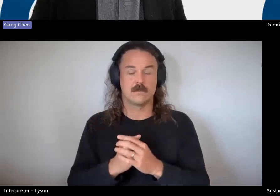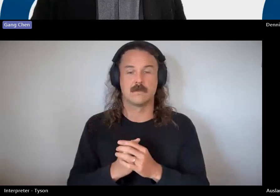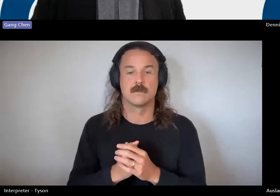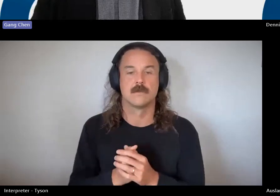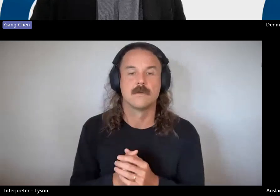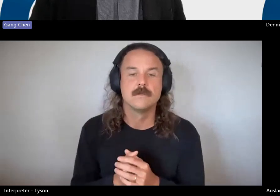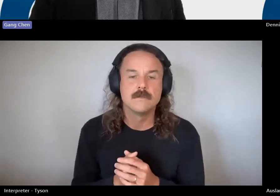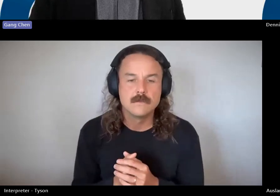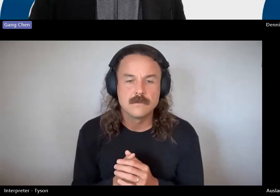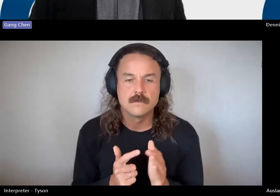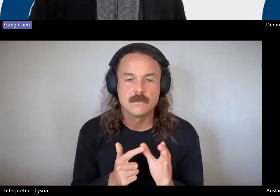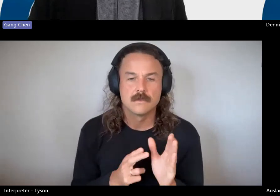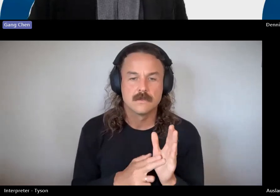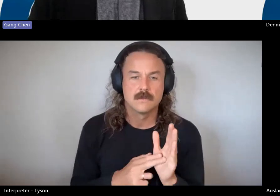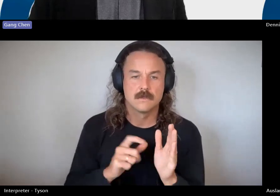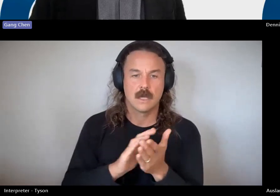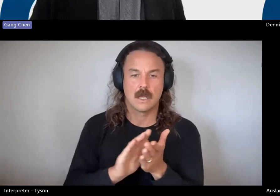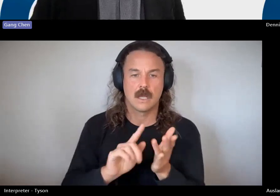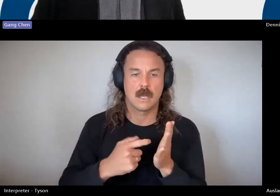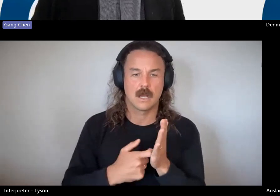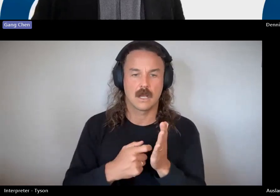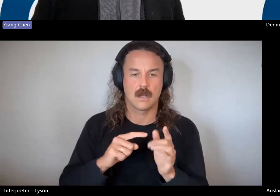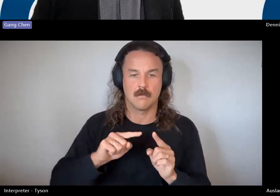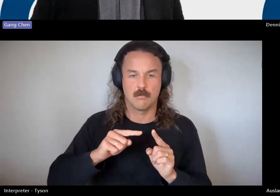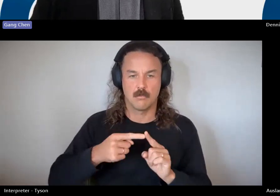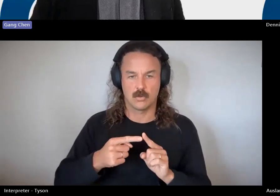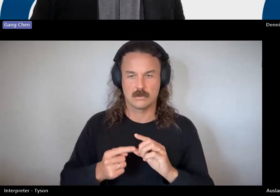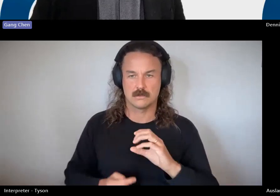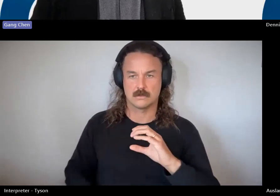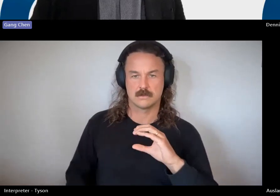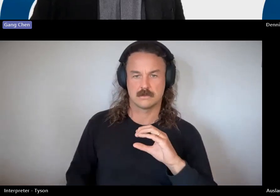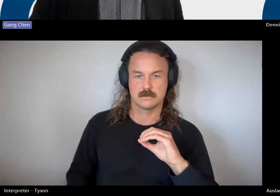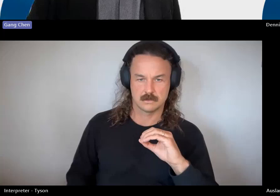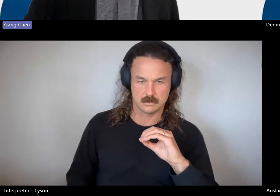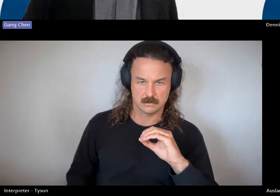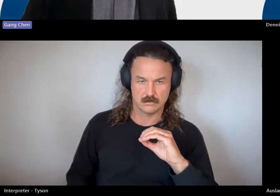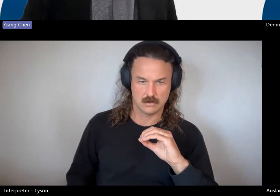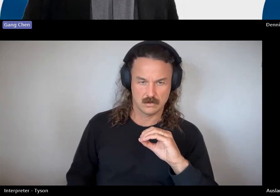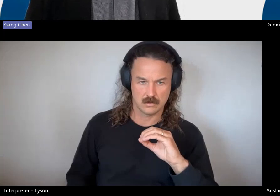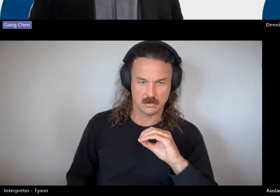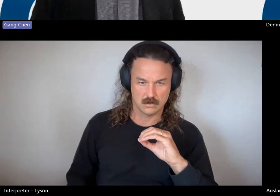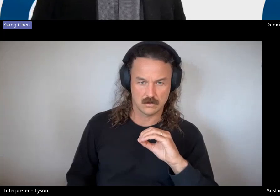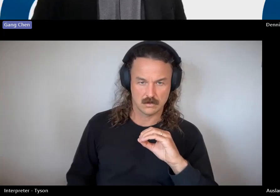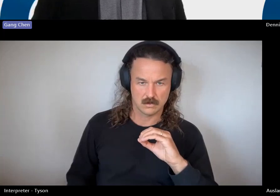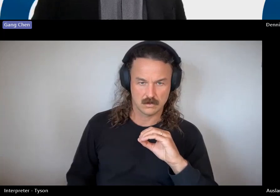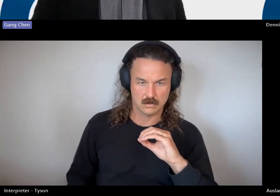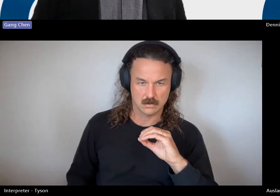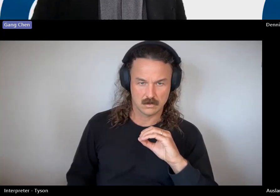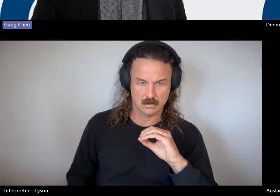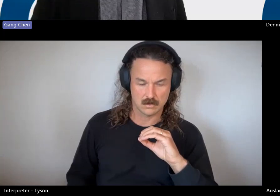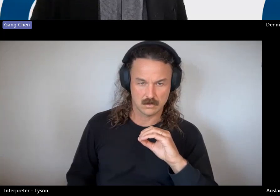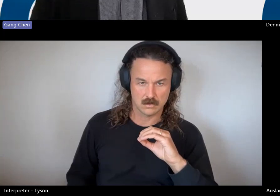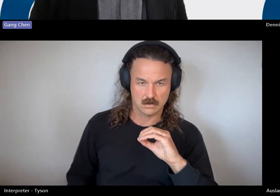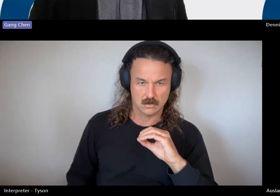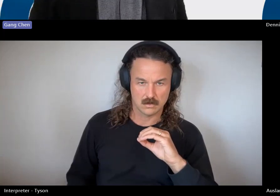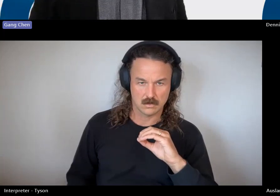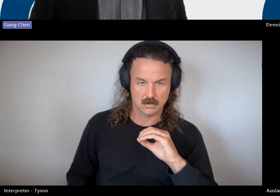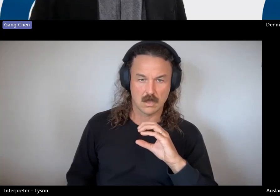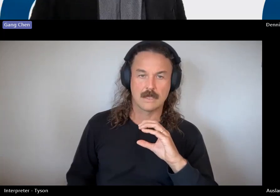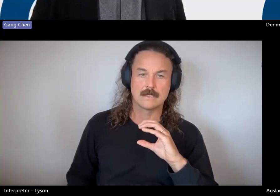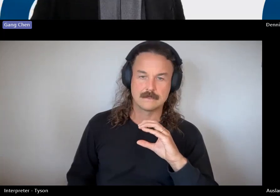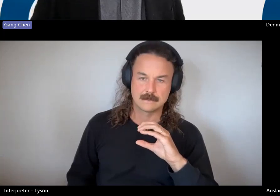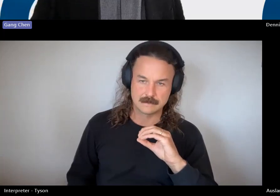utility analysis, while the utility typically have 0 anchoring at death, whereas in disability